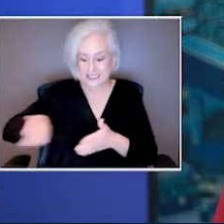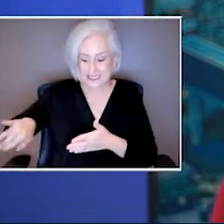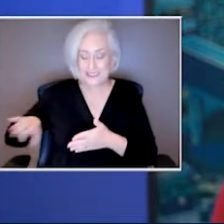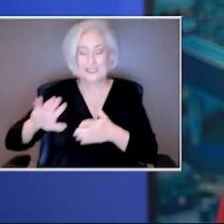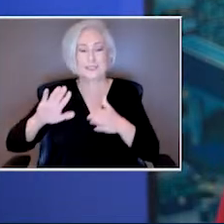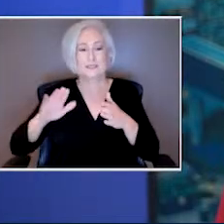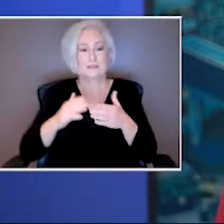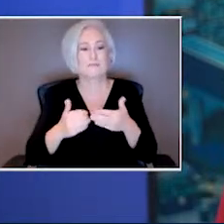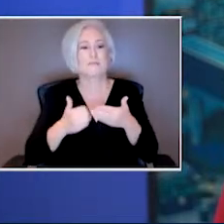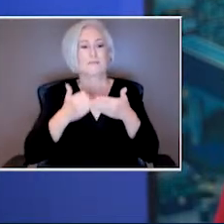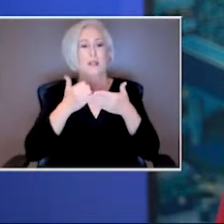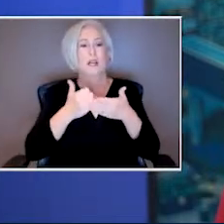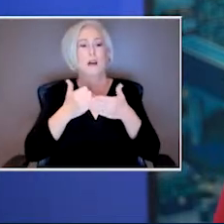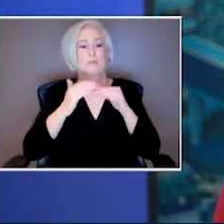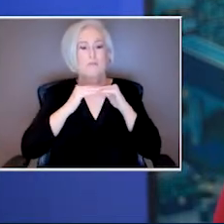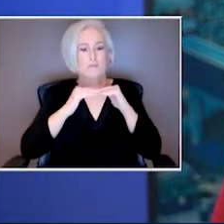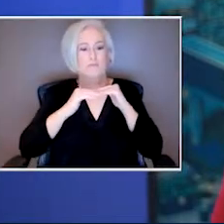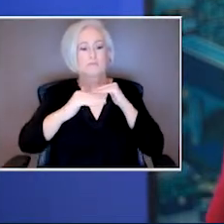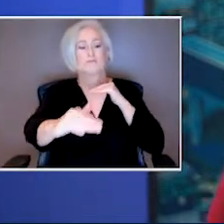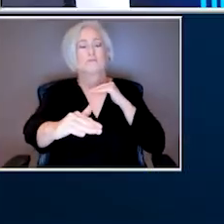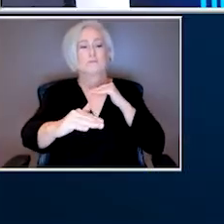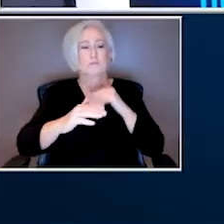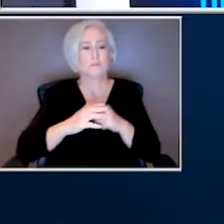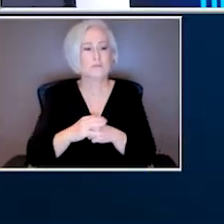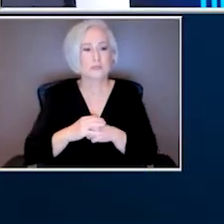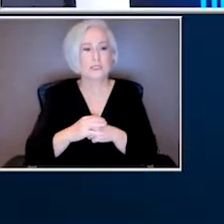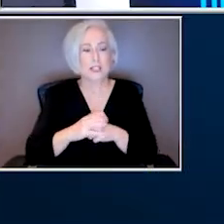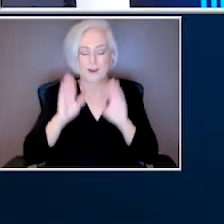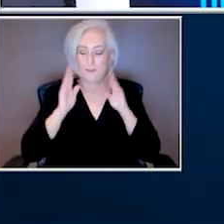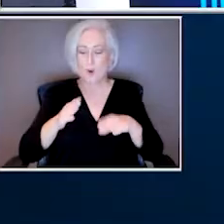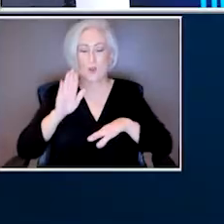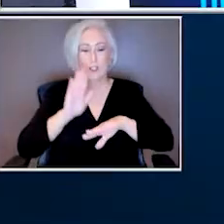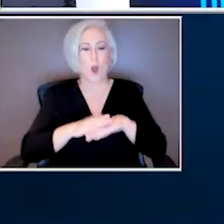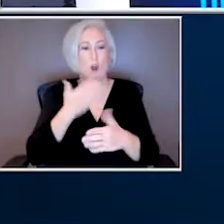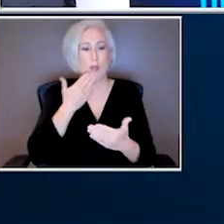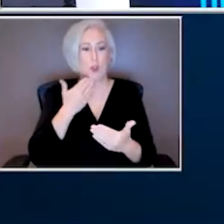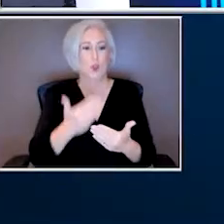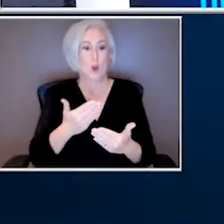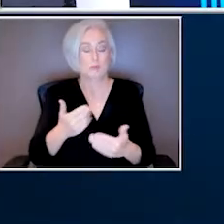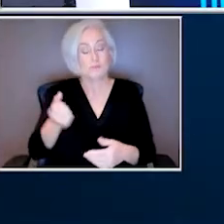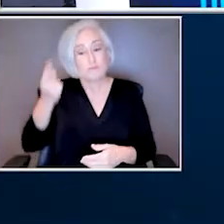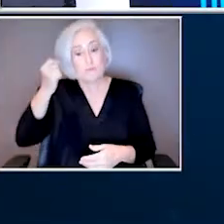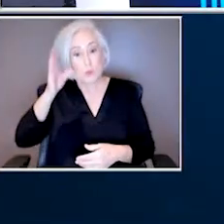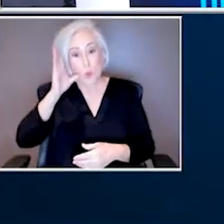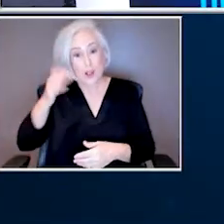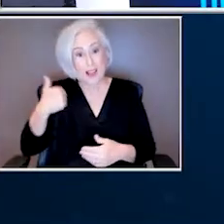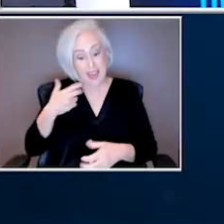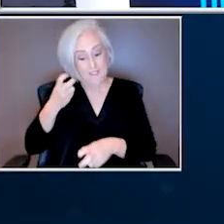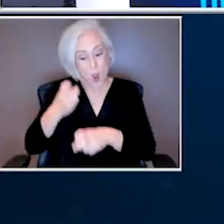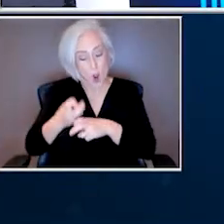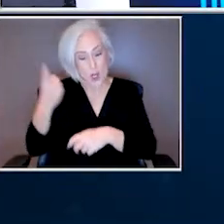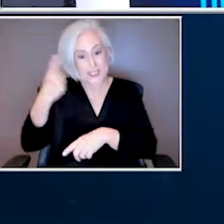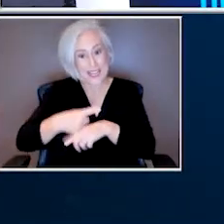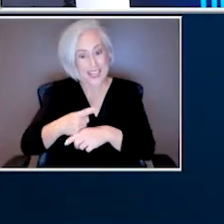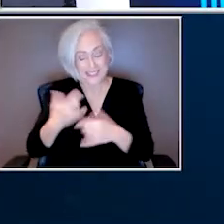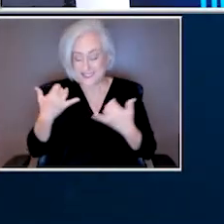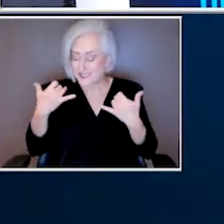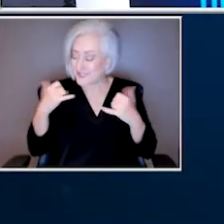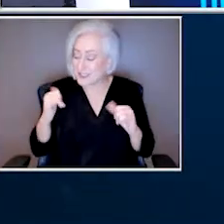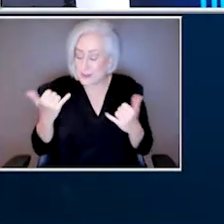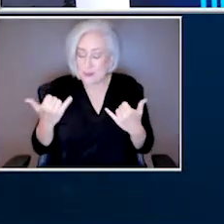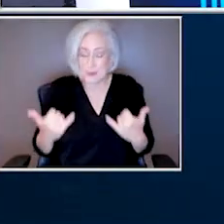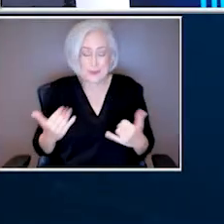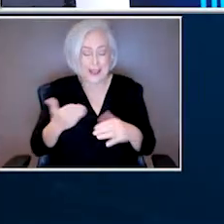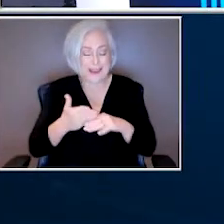on the good. There are still hard days. I mean, even now post-treatment, there are hard days,